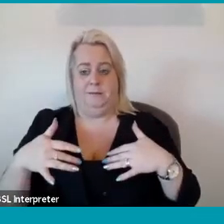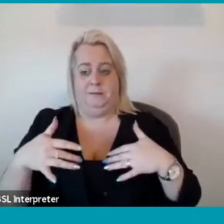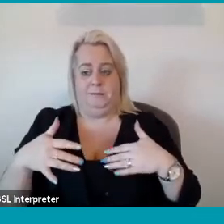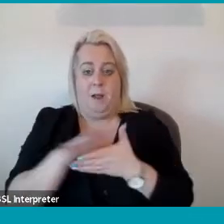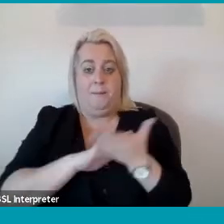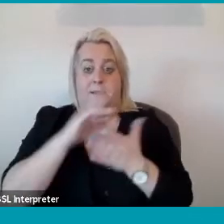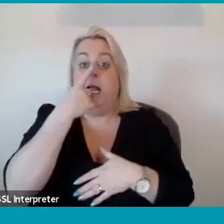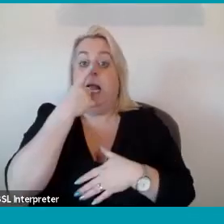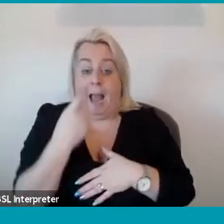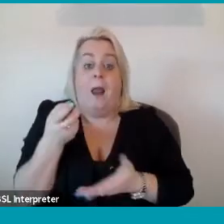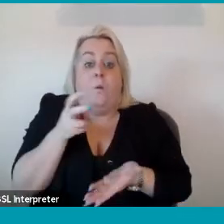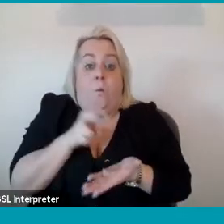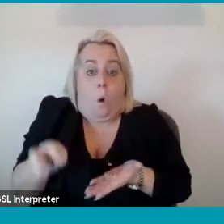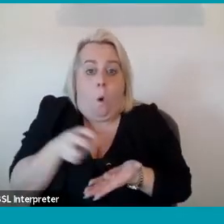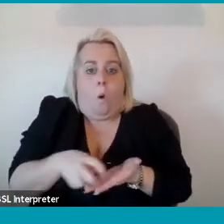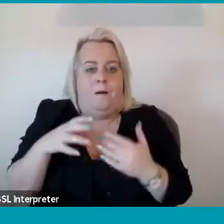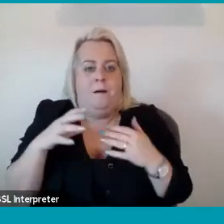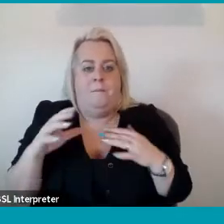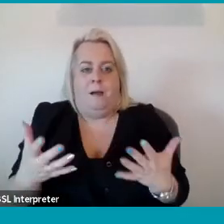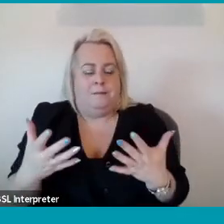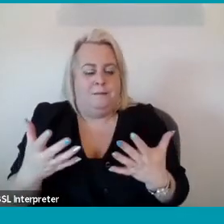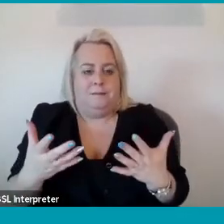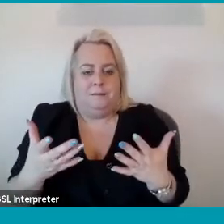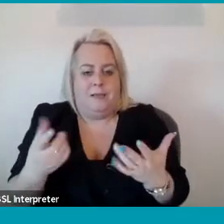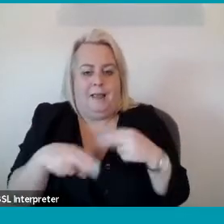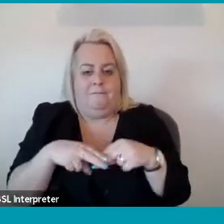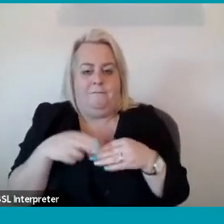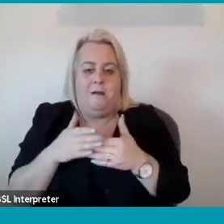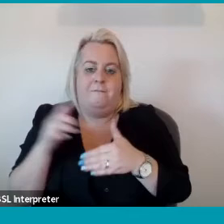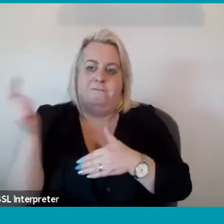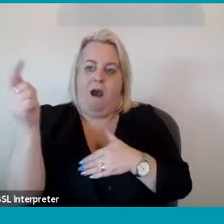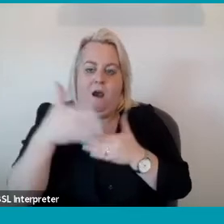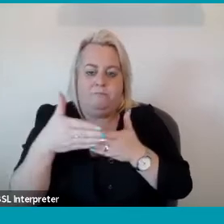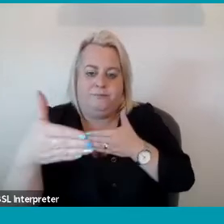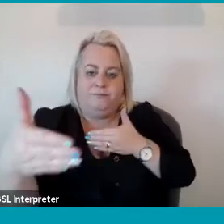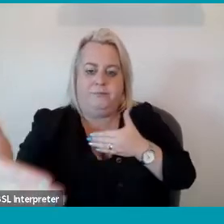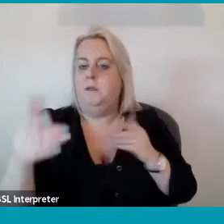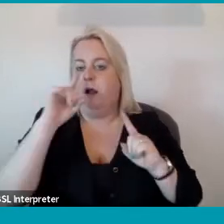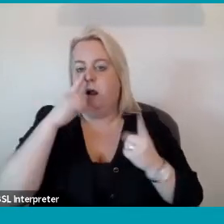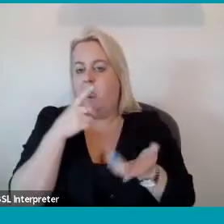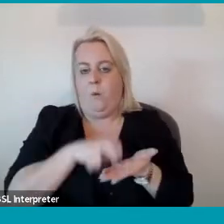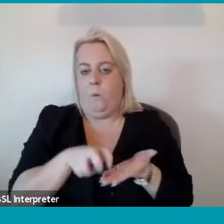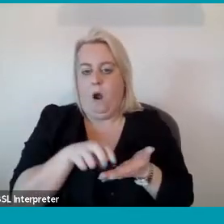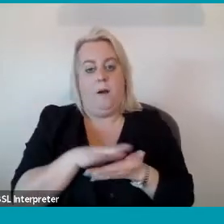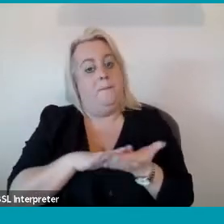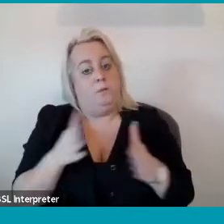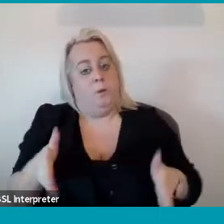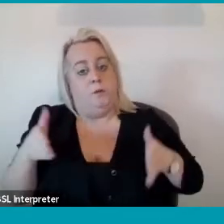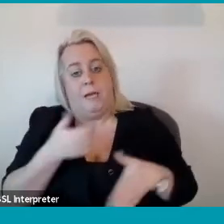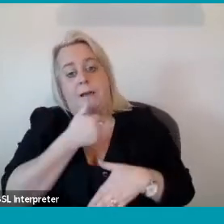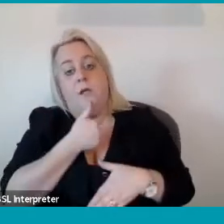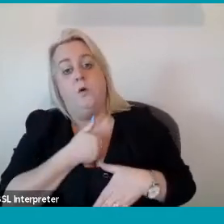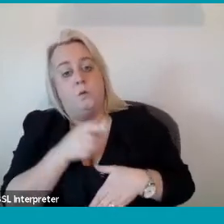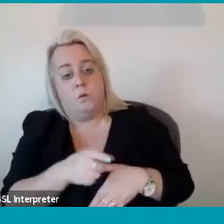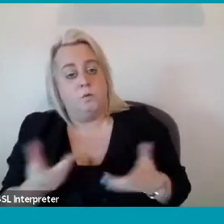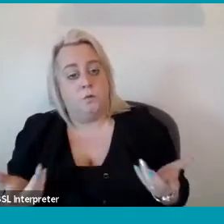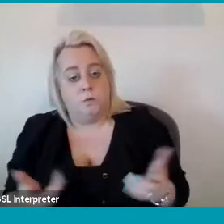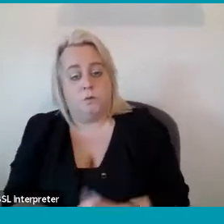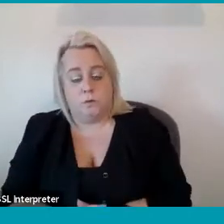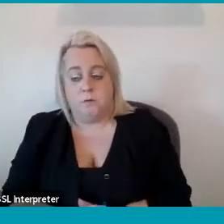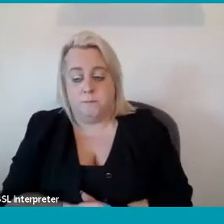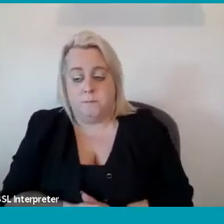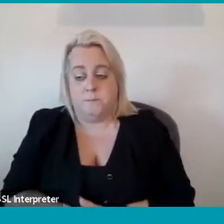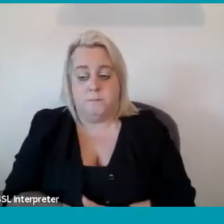they perhaps can walk for certain distances, but not for very long, which is why they use their wheelchairs. And actually, it's